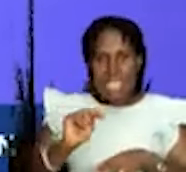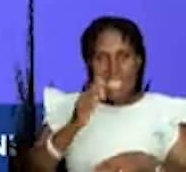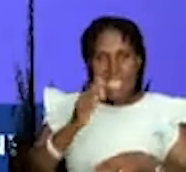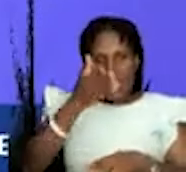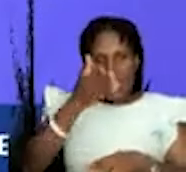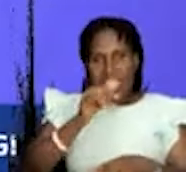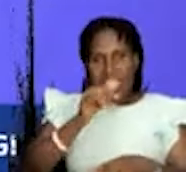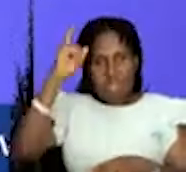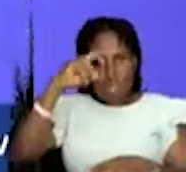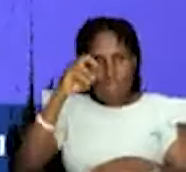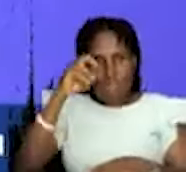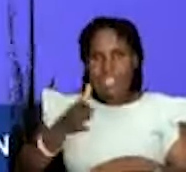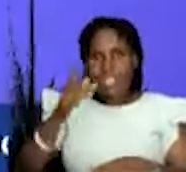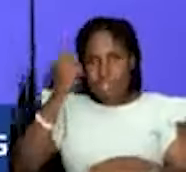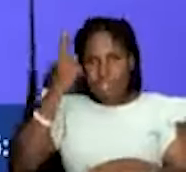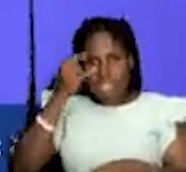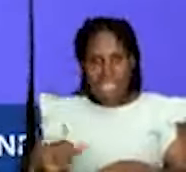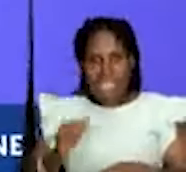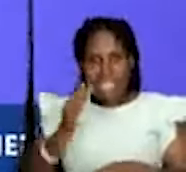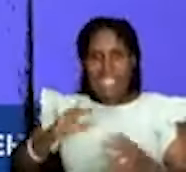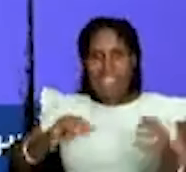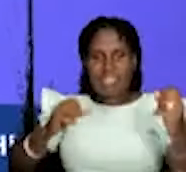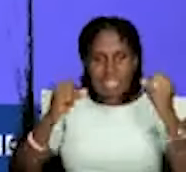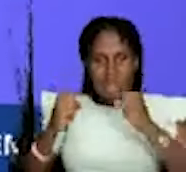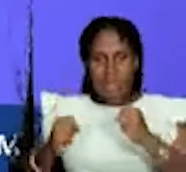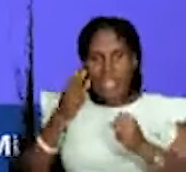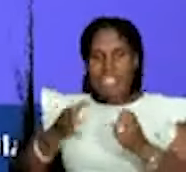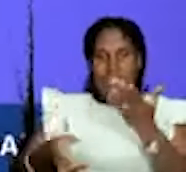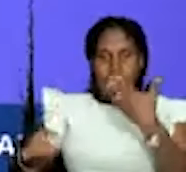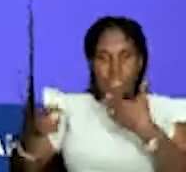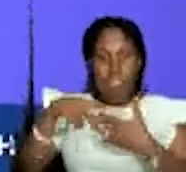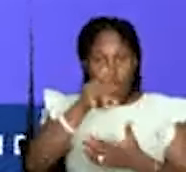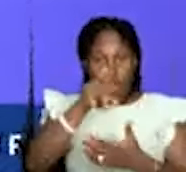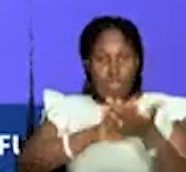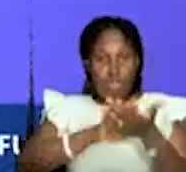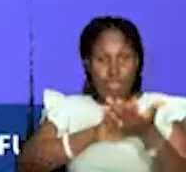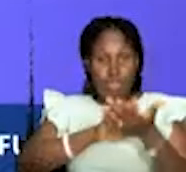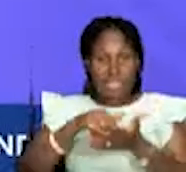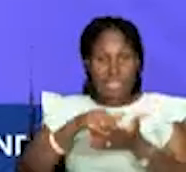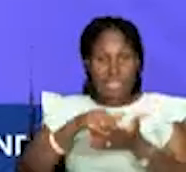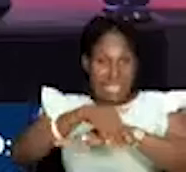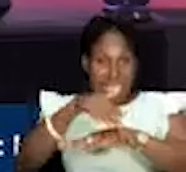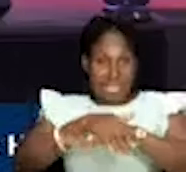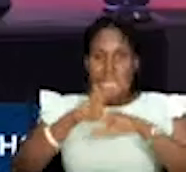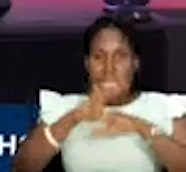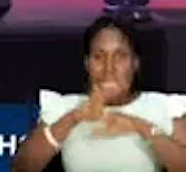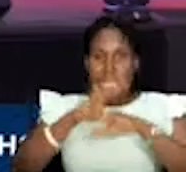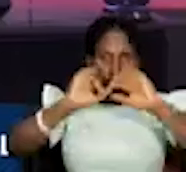empowerment. In it is restoration. You believe that tonight? Hallelujah.